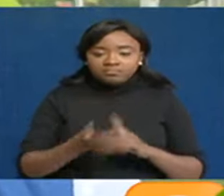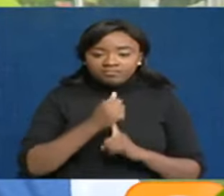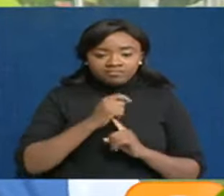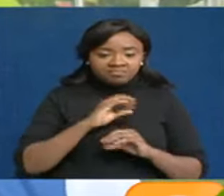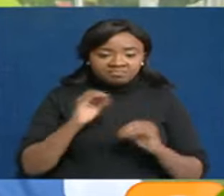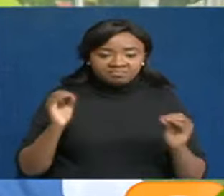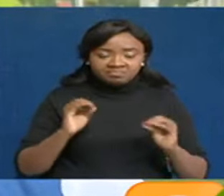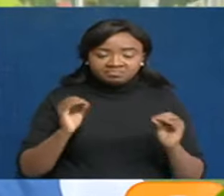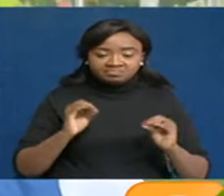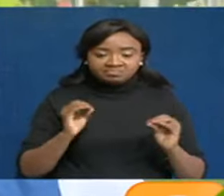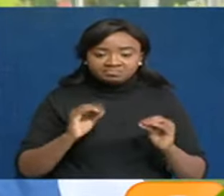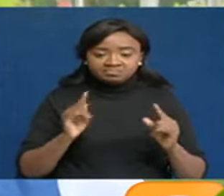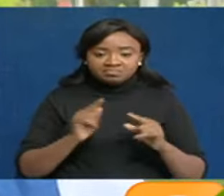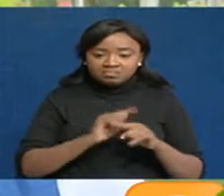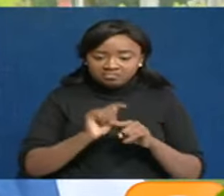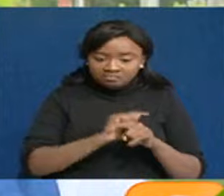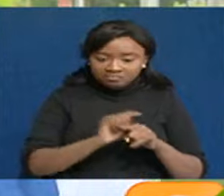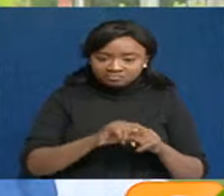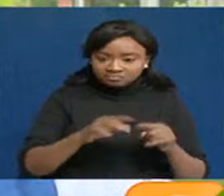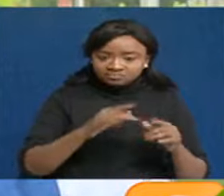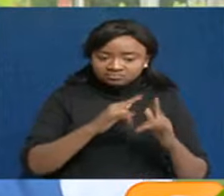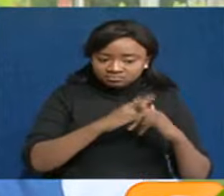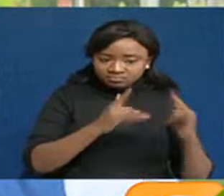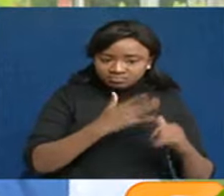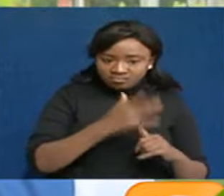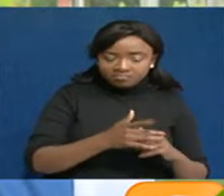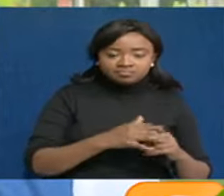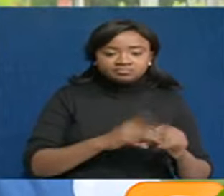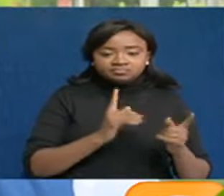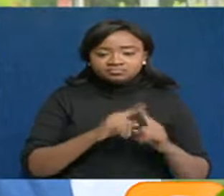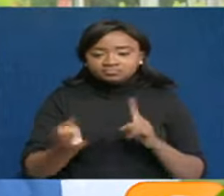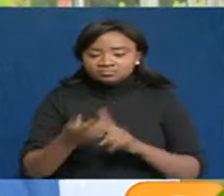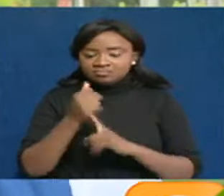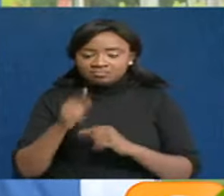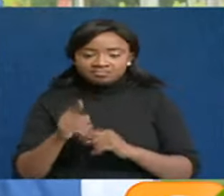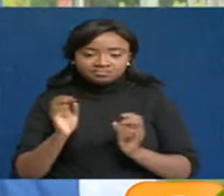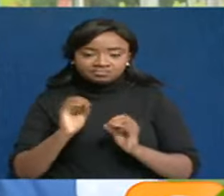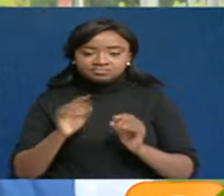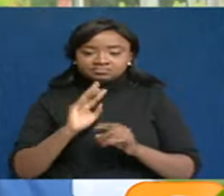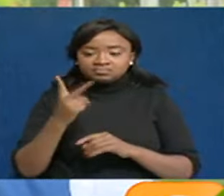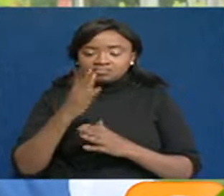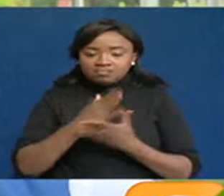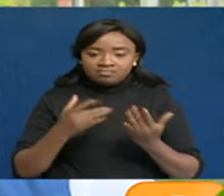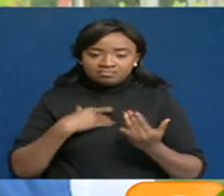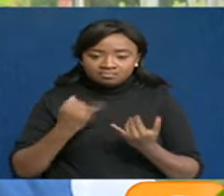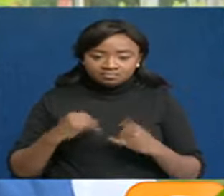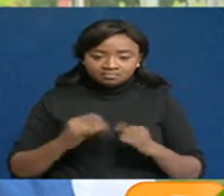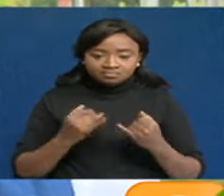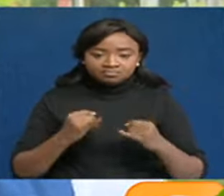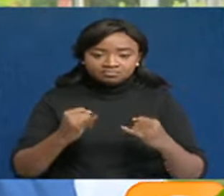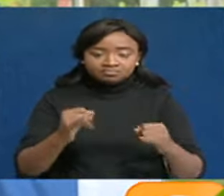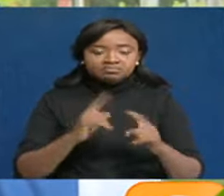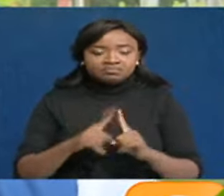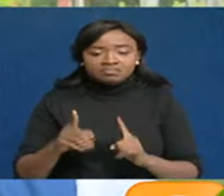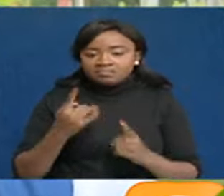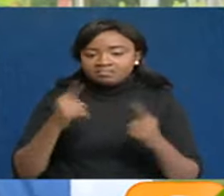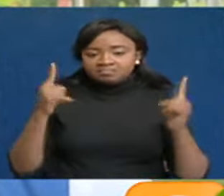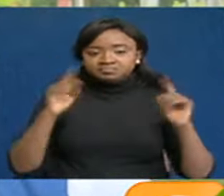tried to execute that at the second half, but unfortunately things didn't go as expected.